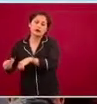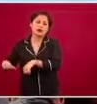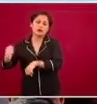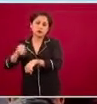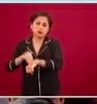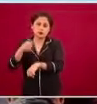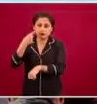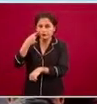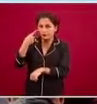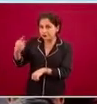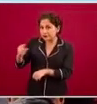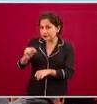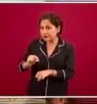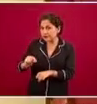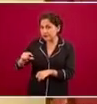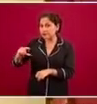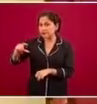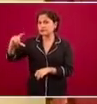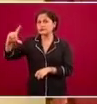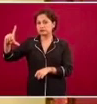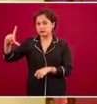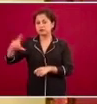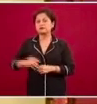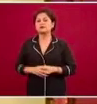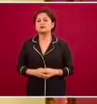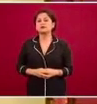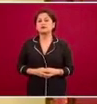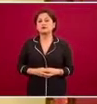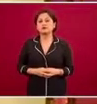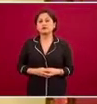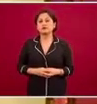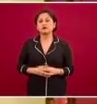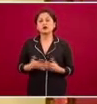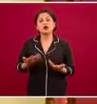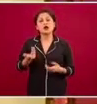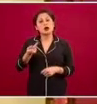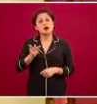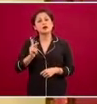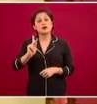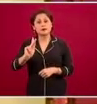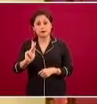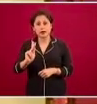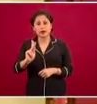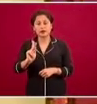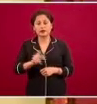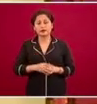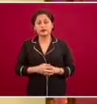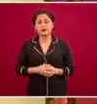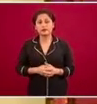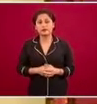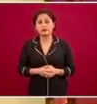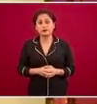presenting. So in both scenarios we are seeing an upward trend,